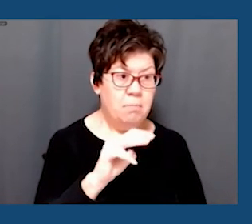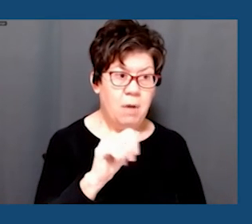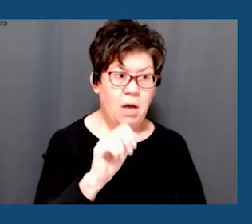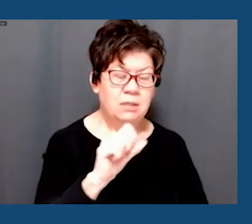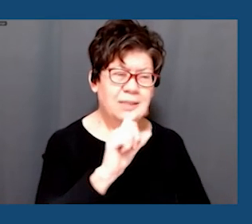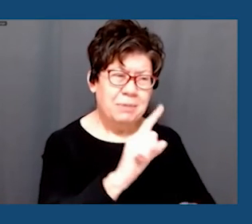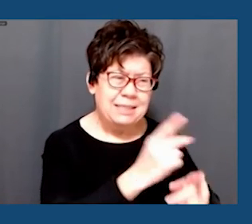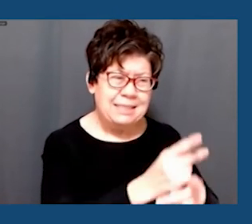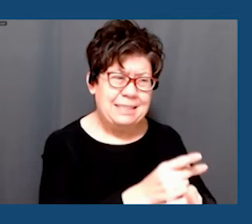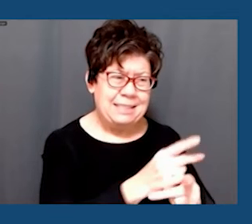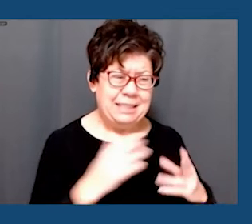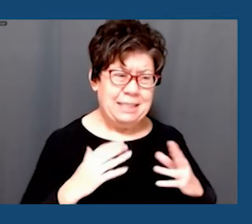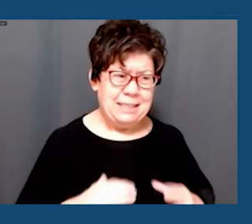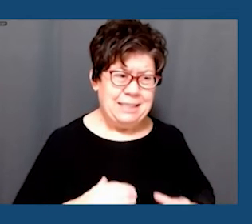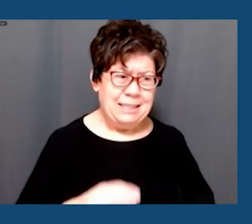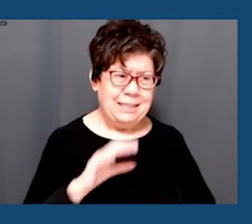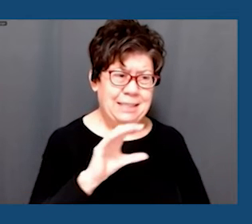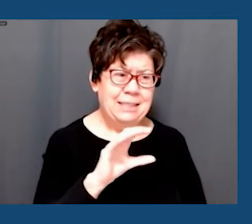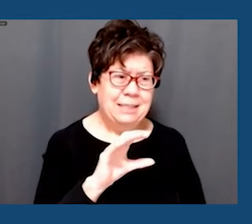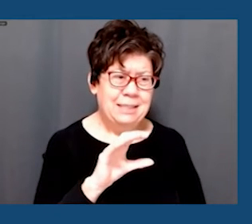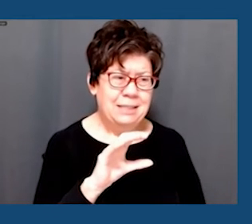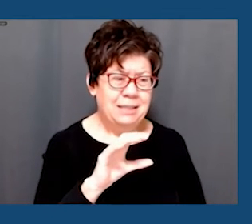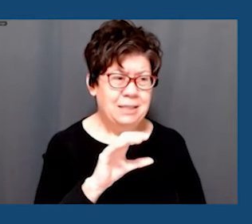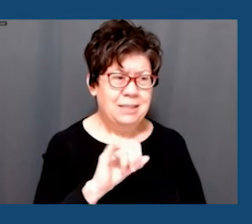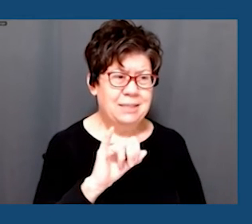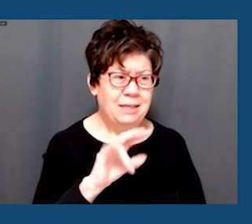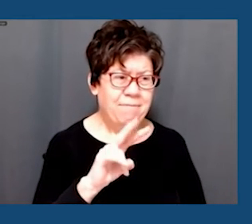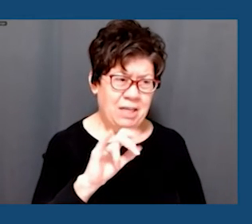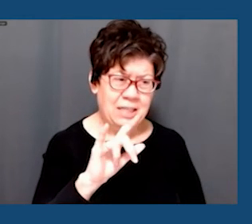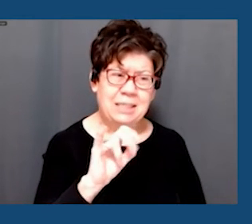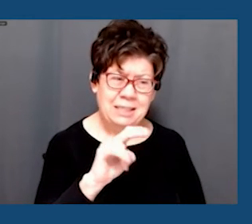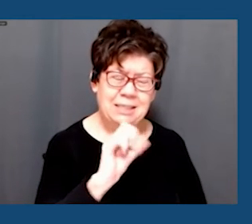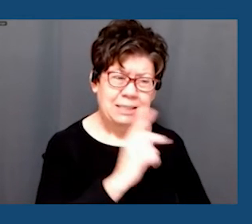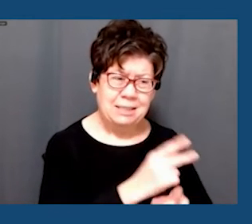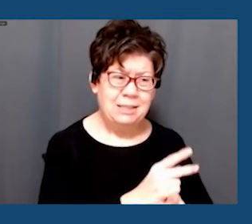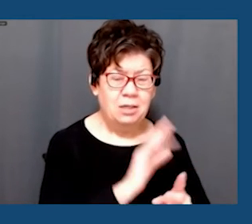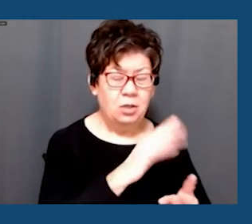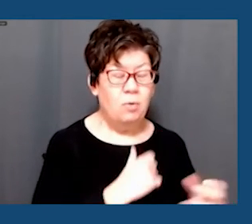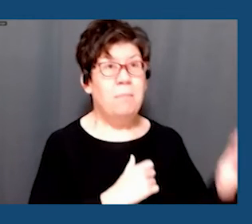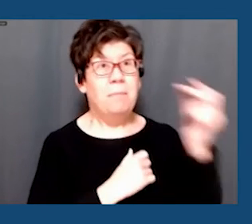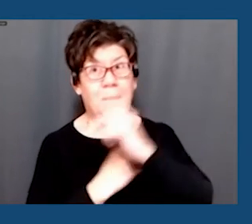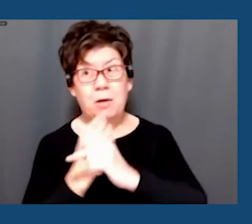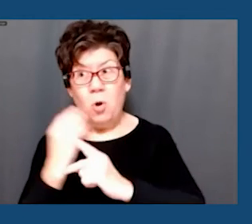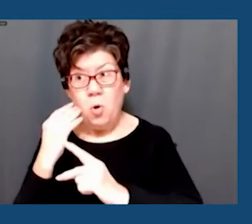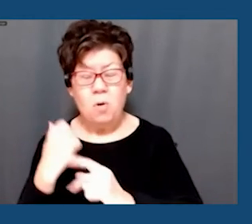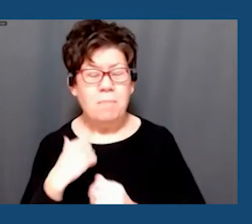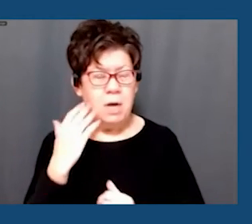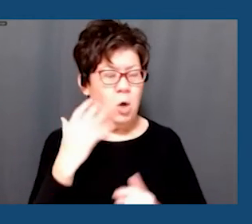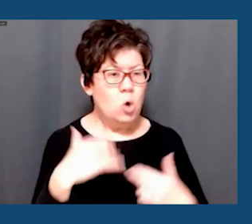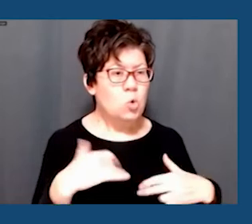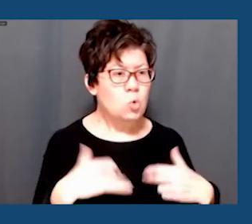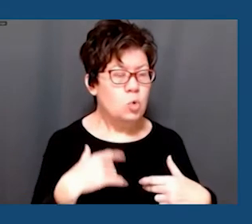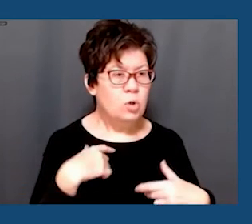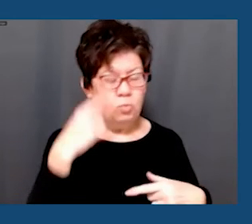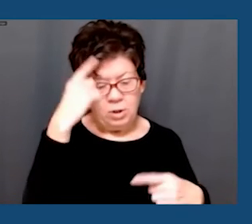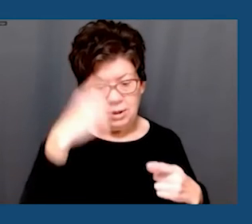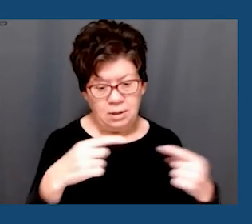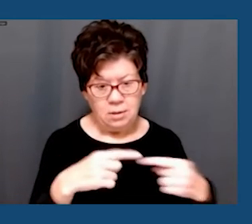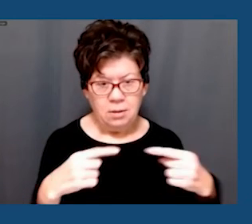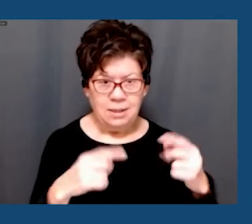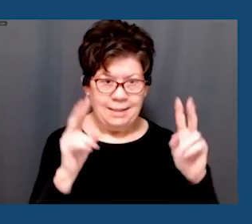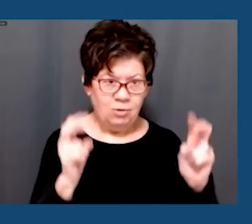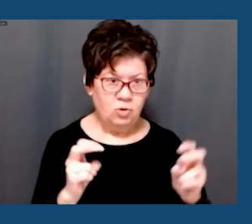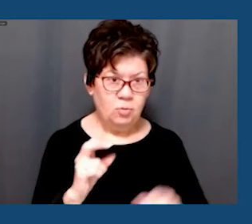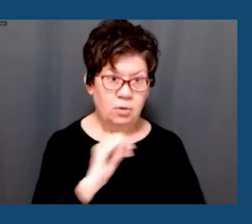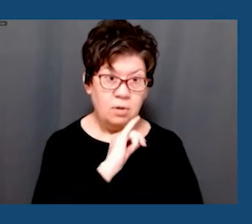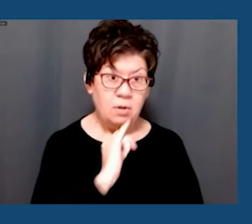that. And coming back home, this has been a very divisive issue. First of all, people are questioning Israel's right to defend itself. I will